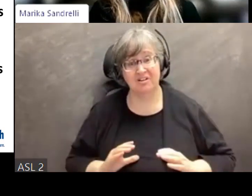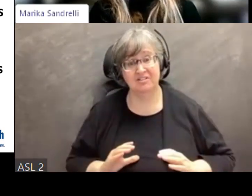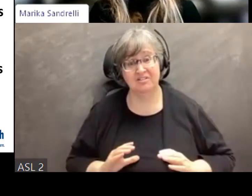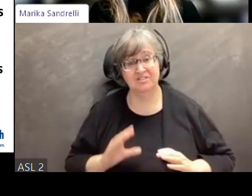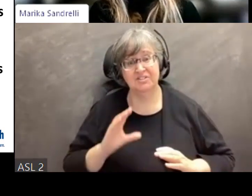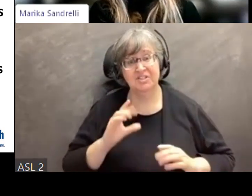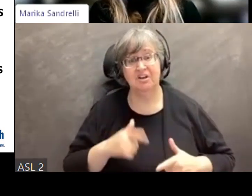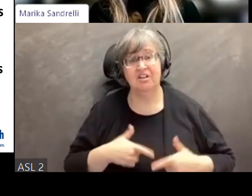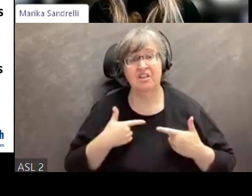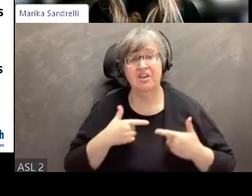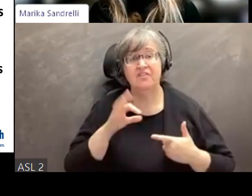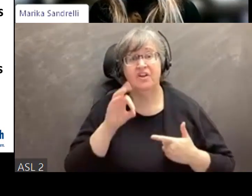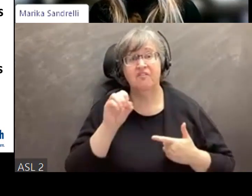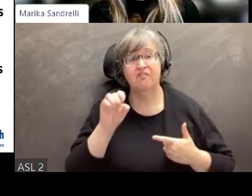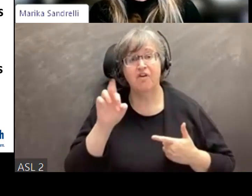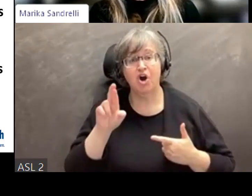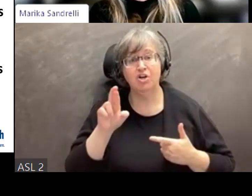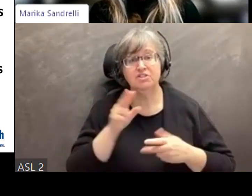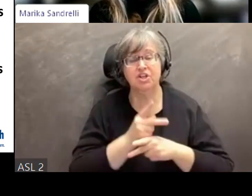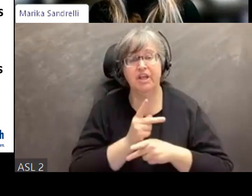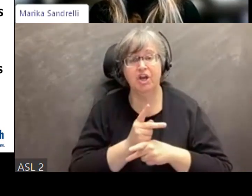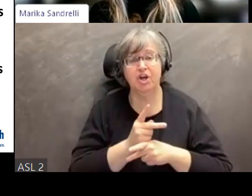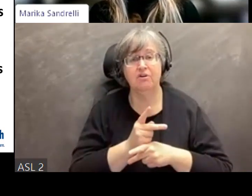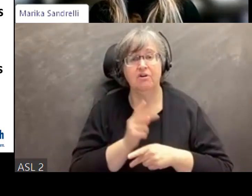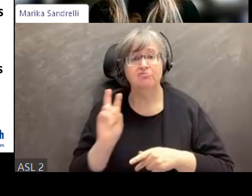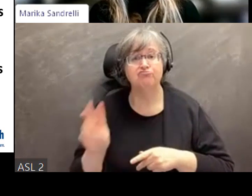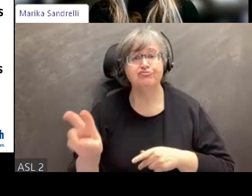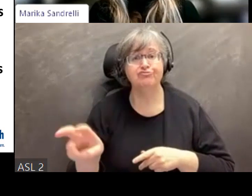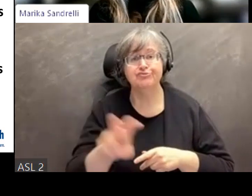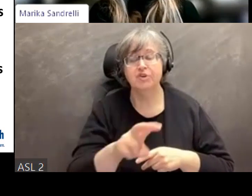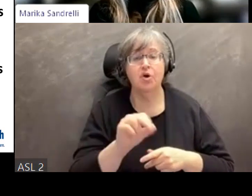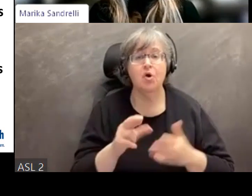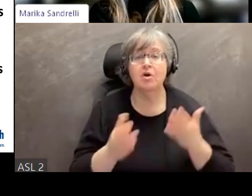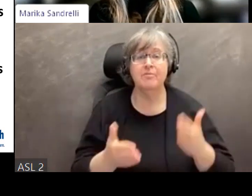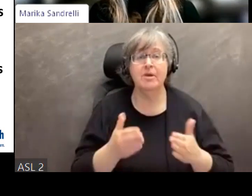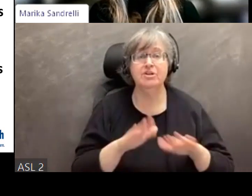client that has lived in foster care or had your children removed